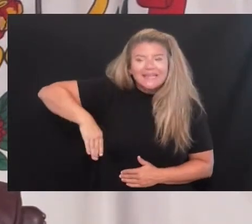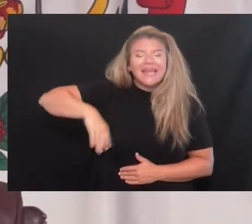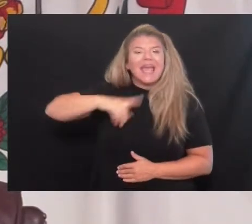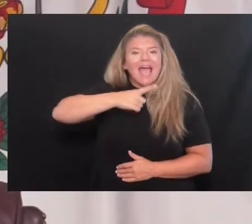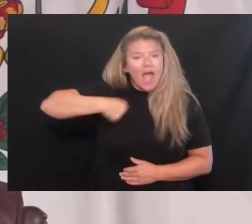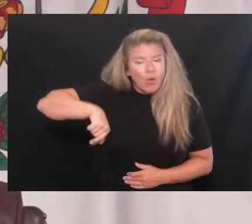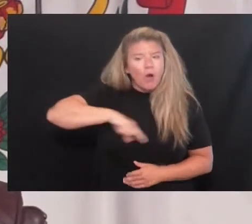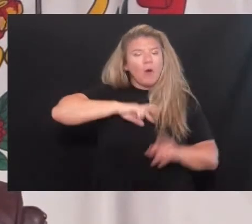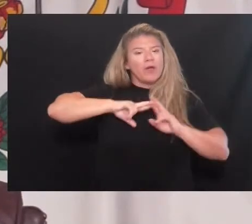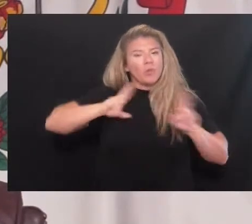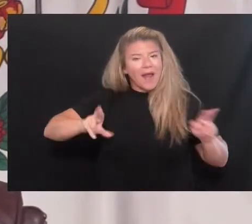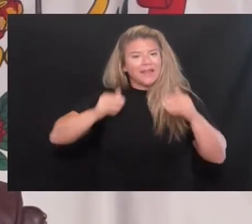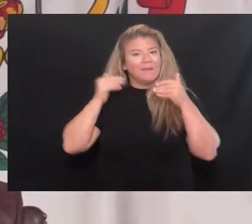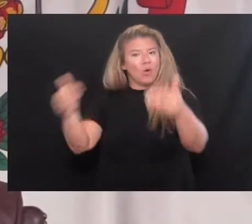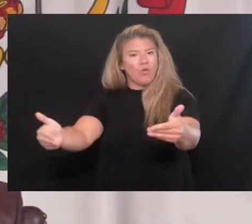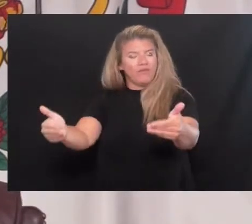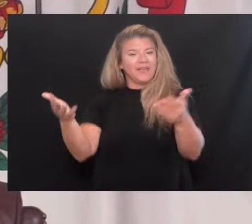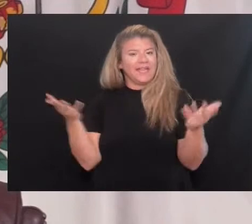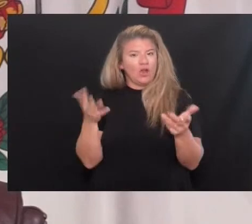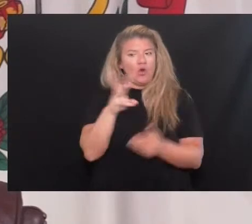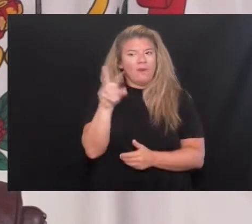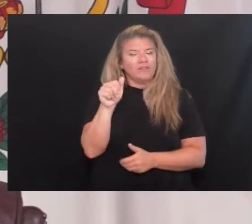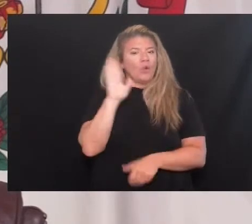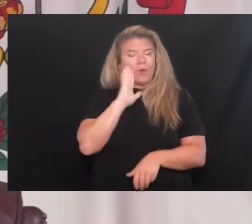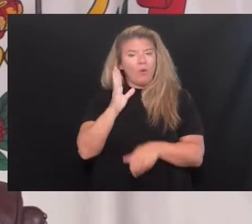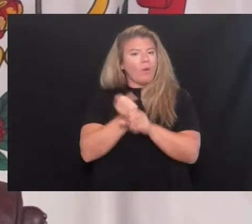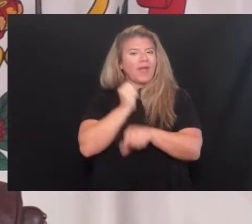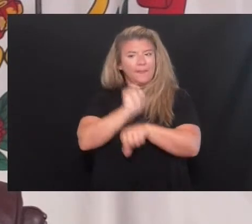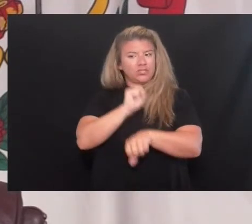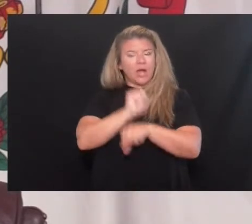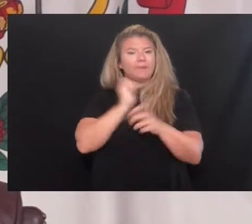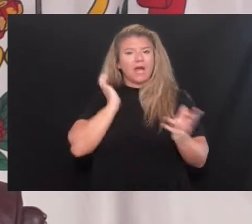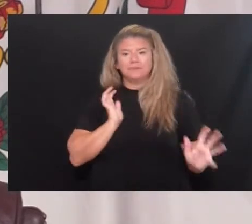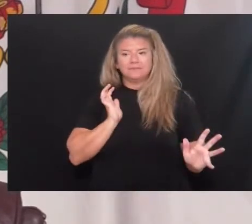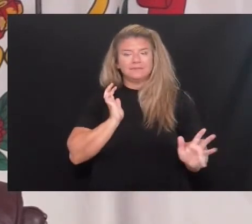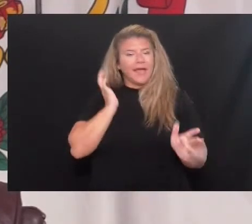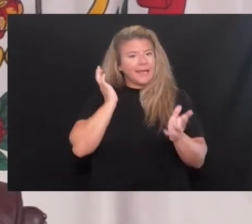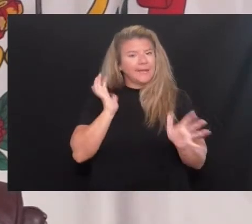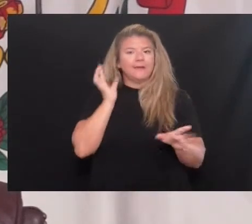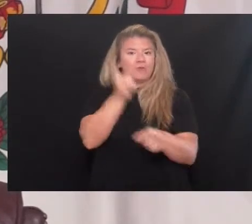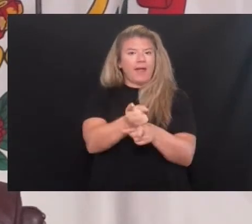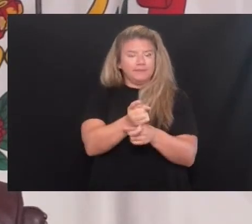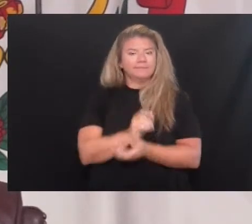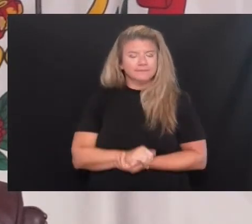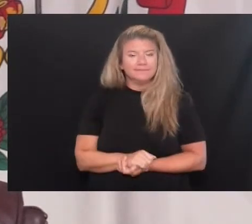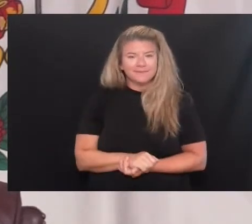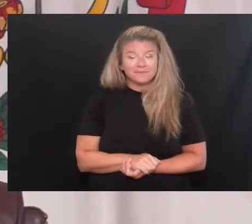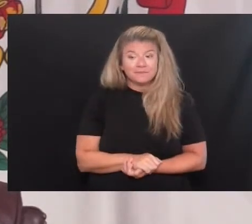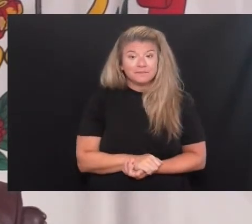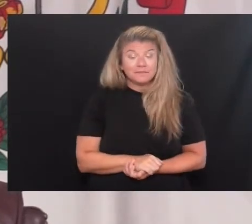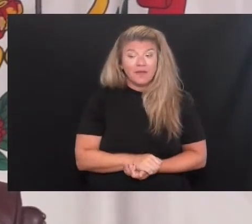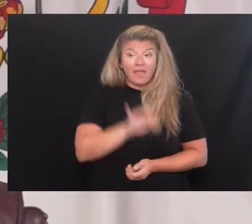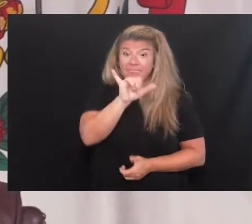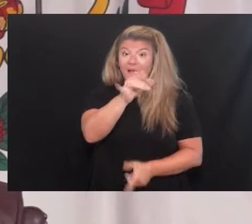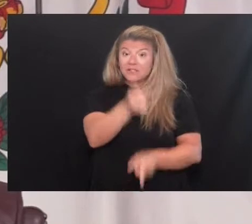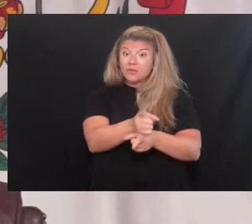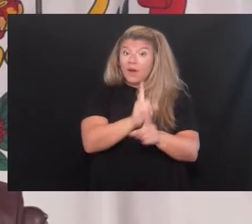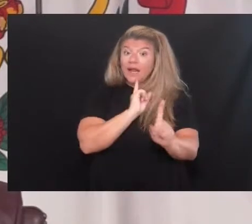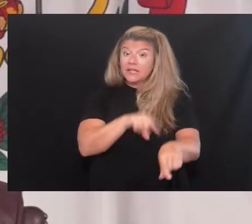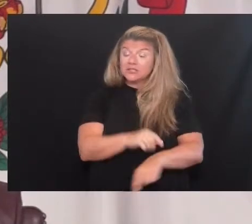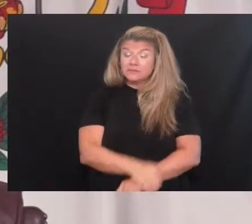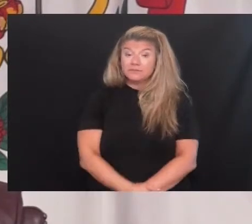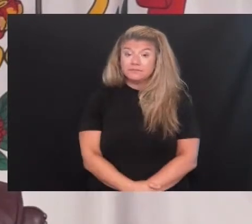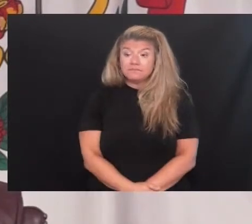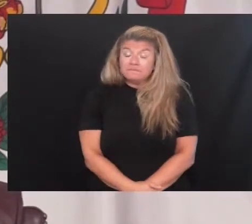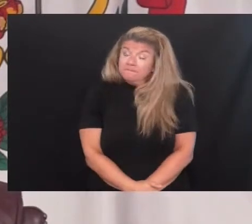ready to move in West Virginia, and we'll get the job done and get it done immediately. You know, that's the right answer. You know,